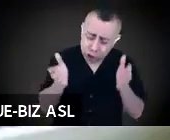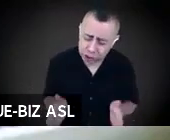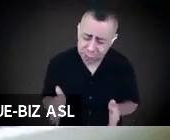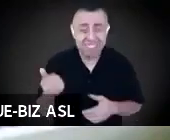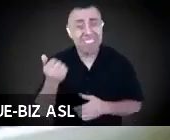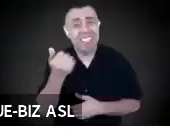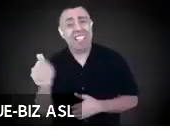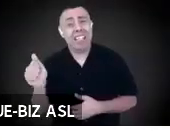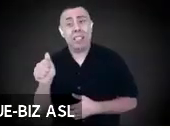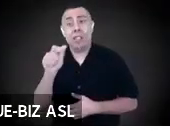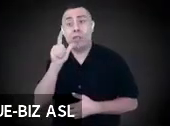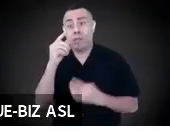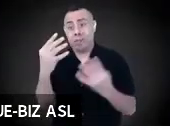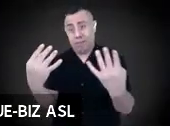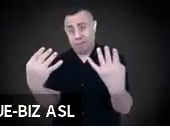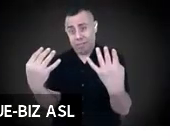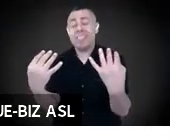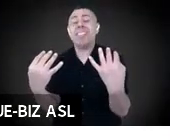the audience. Yeah.